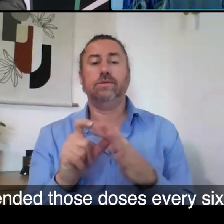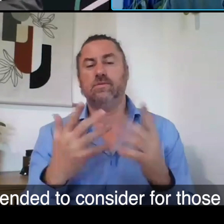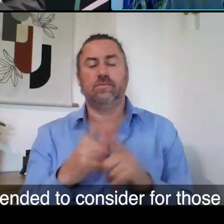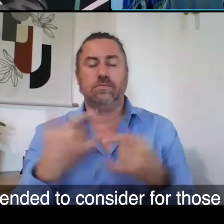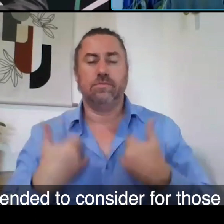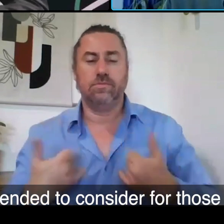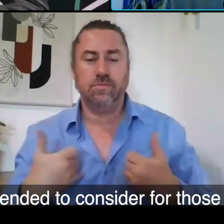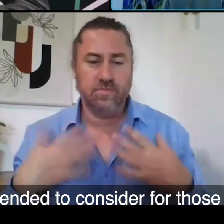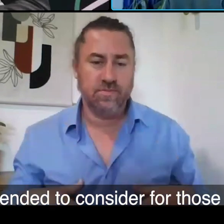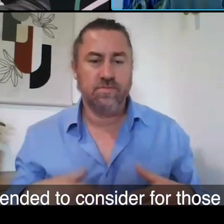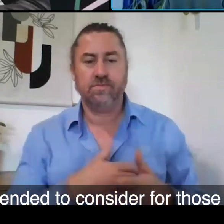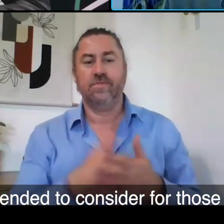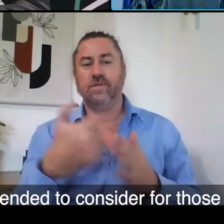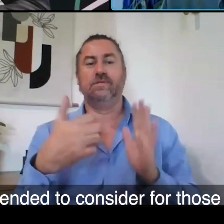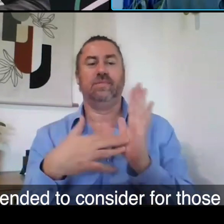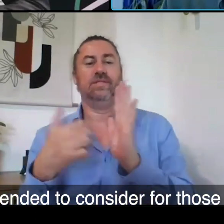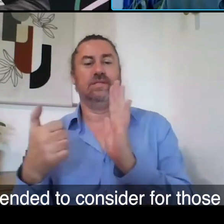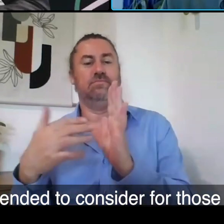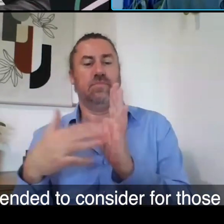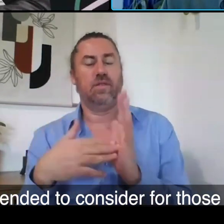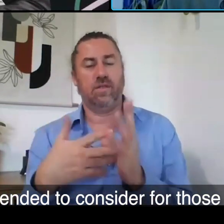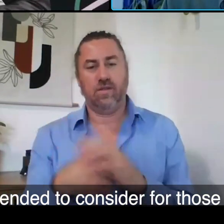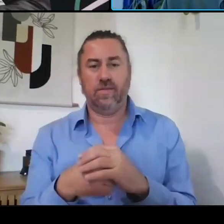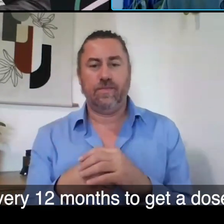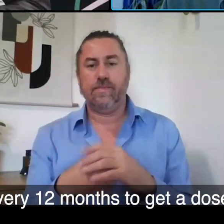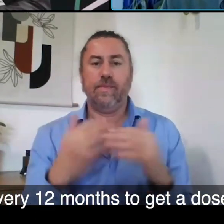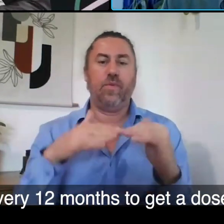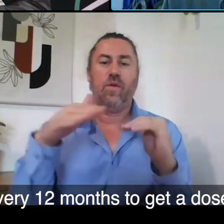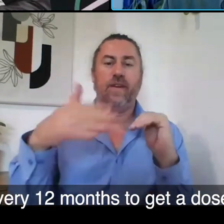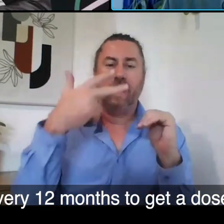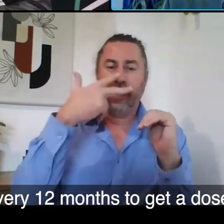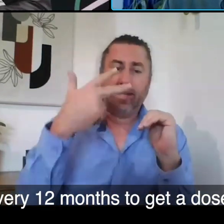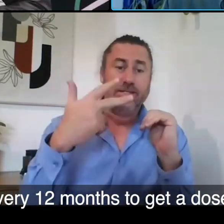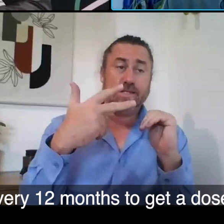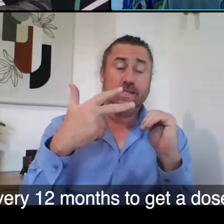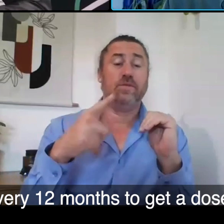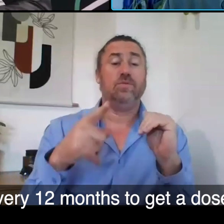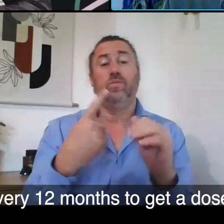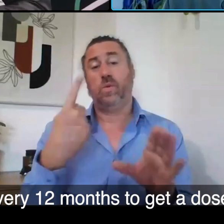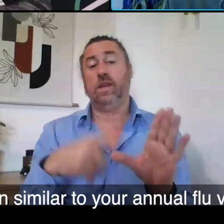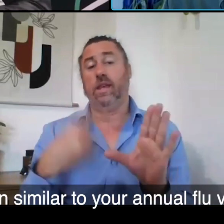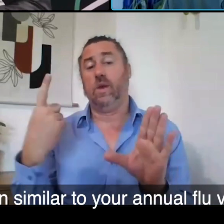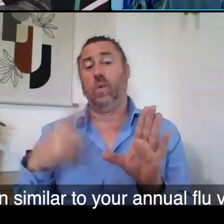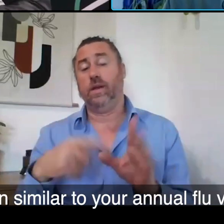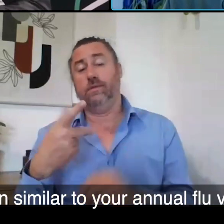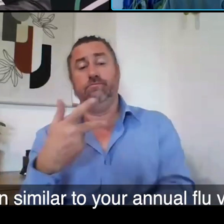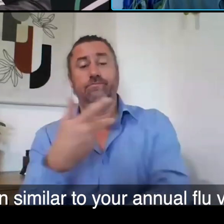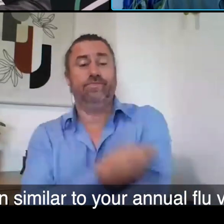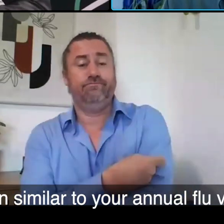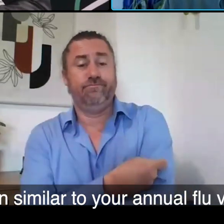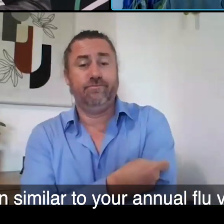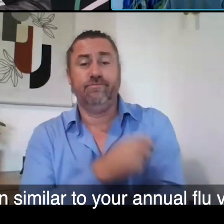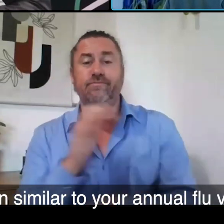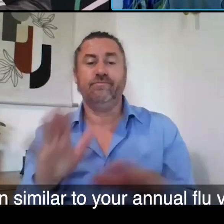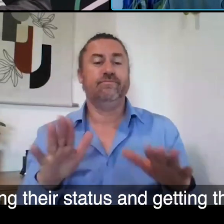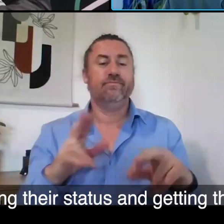6 months, and recommended to consider for those 18 and over every 12 months to get a dose. So again, similar to your